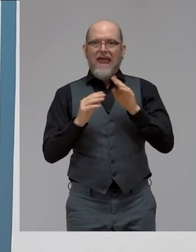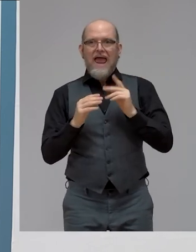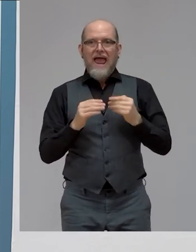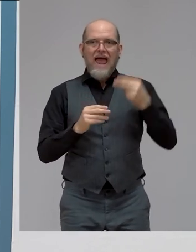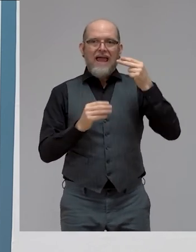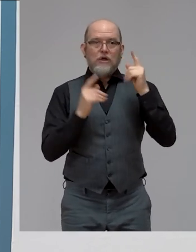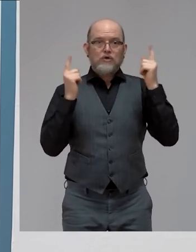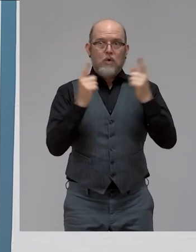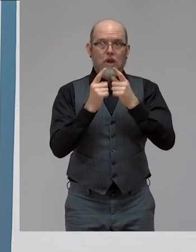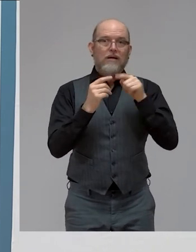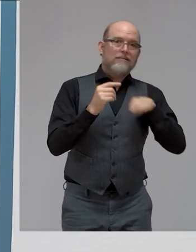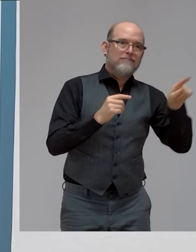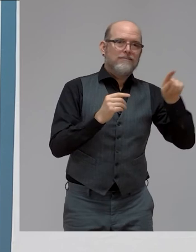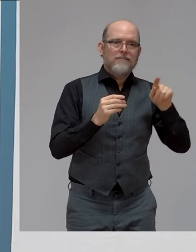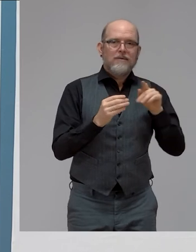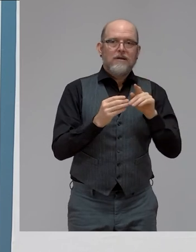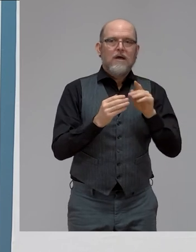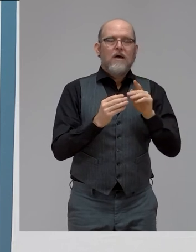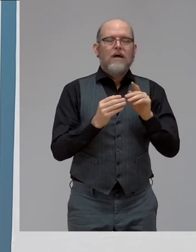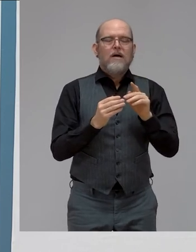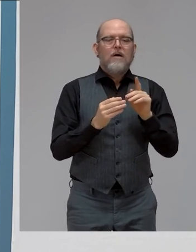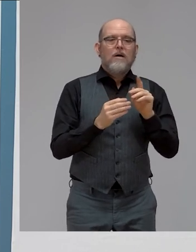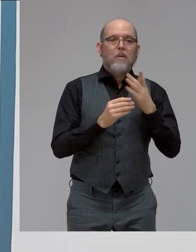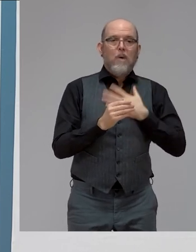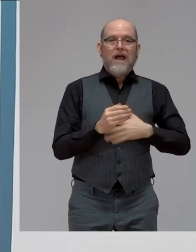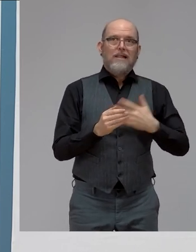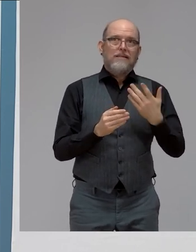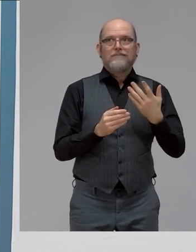training. In mobility training,